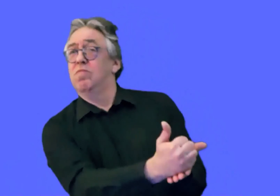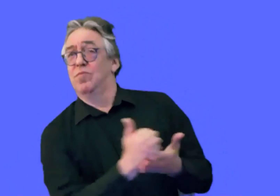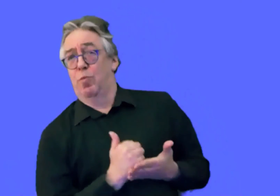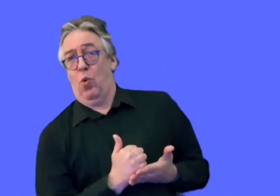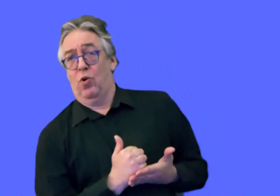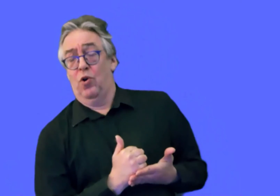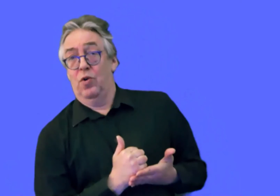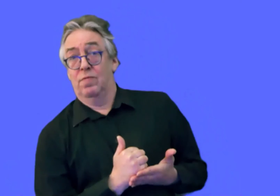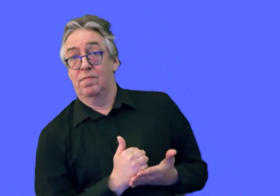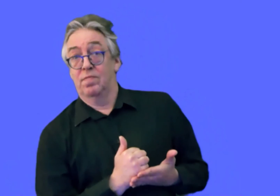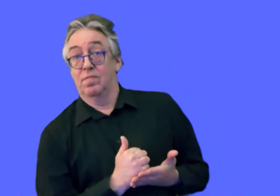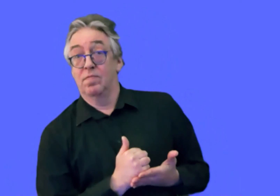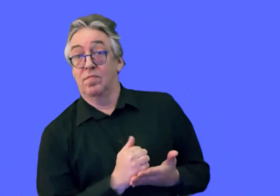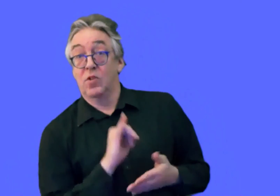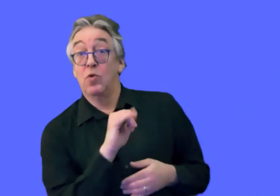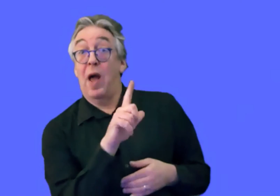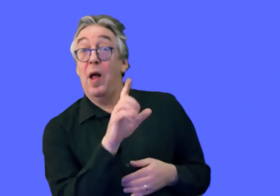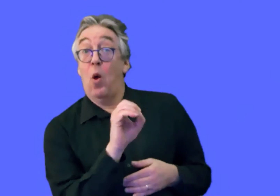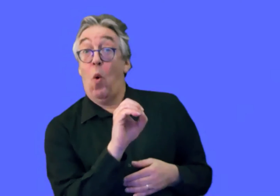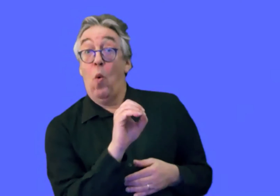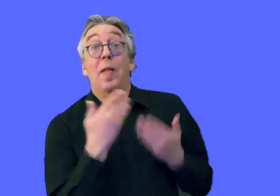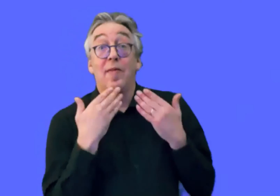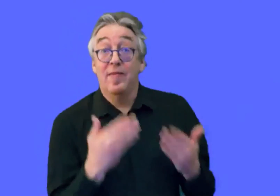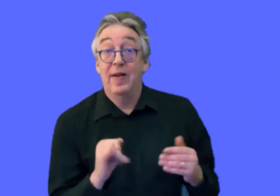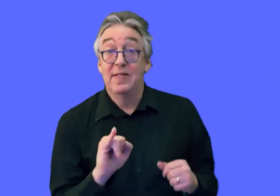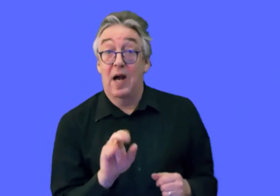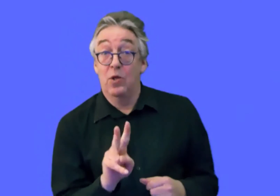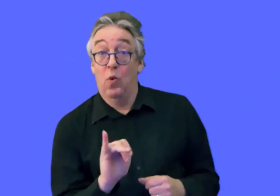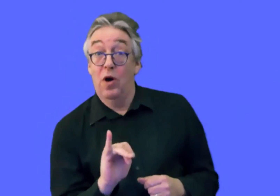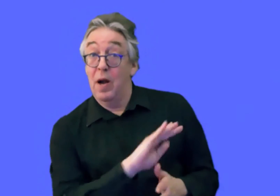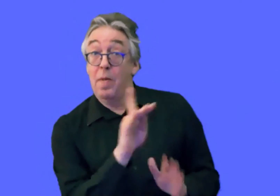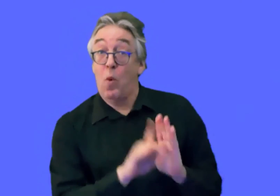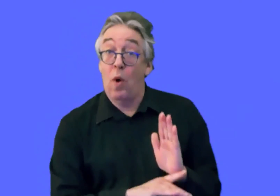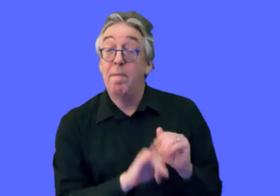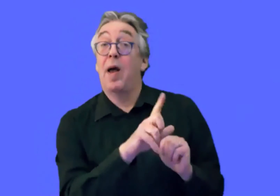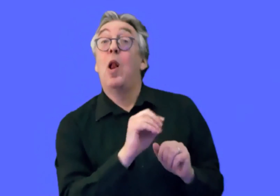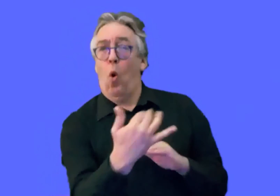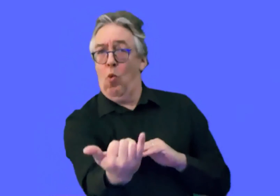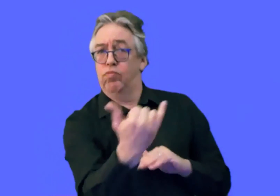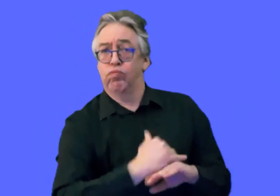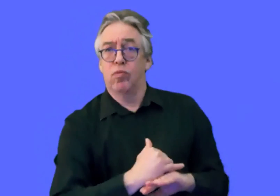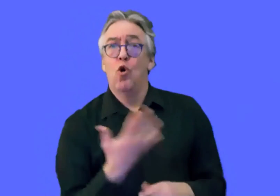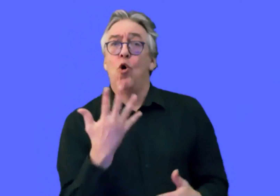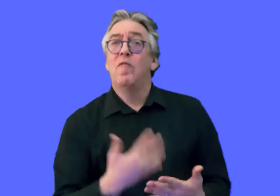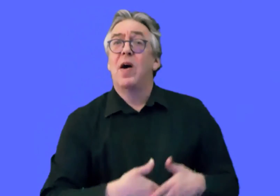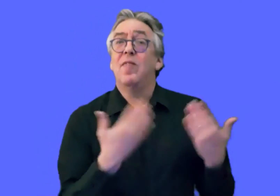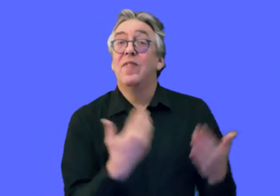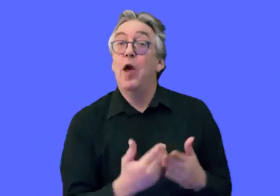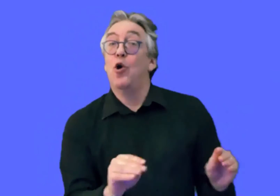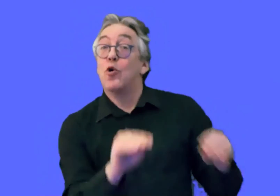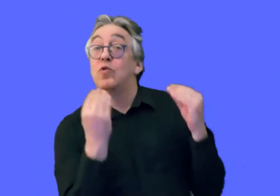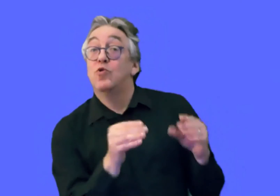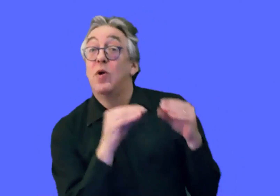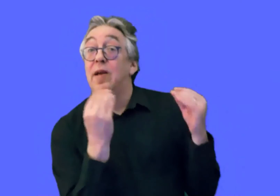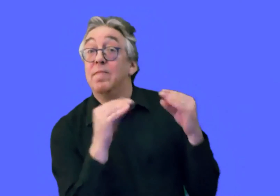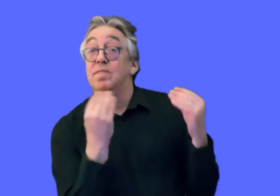the ILO, through the i2i program, came in and to support 5-day training